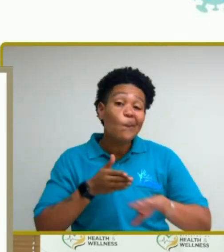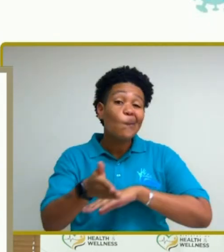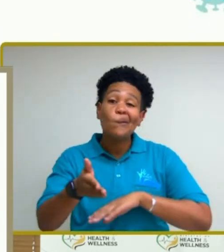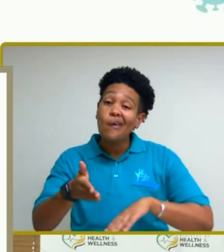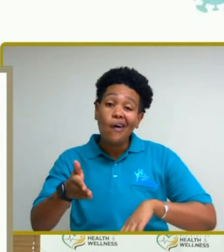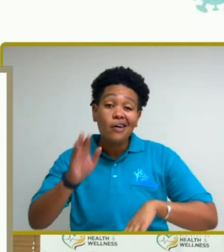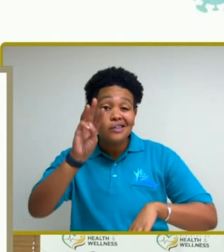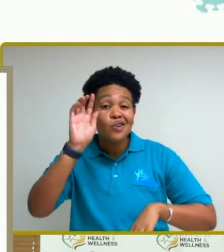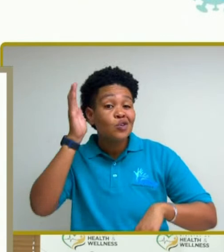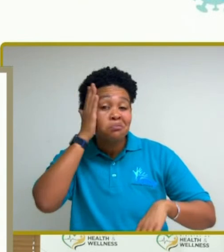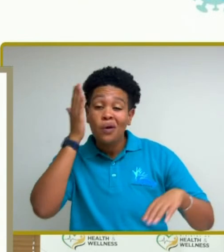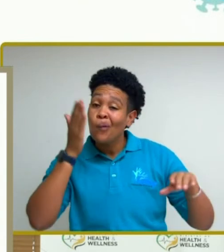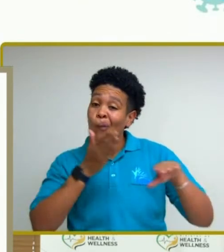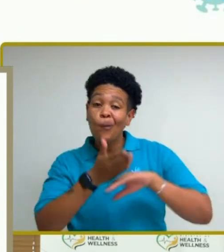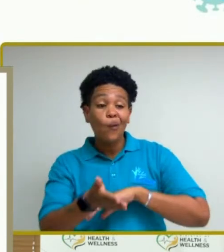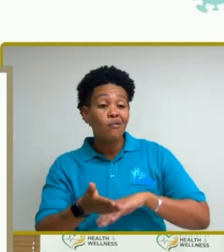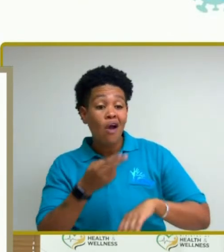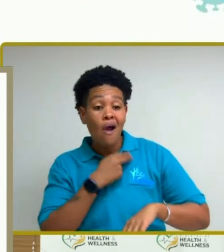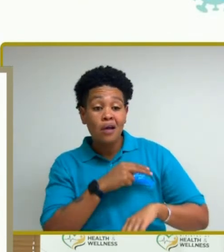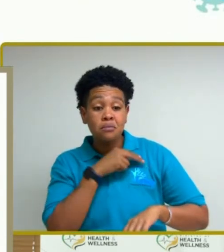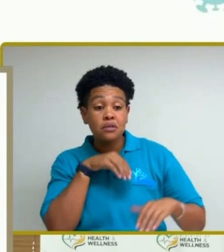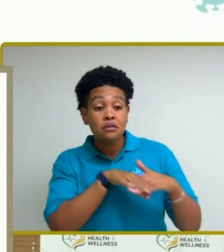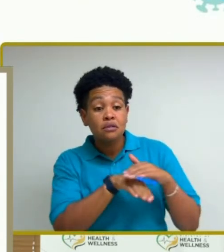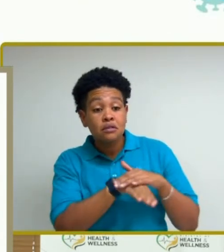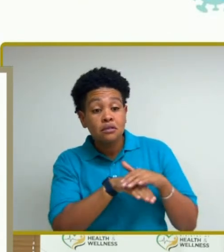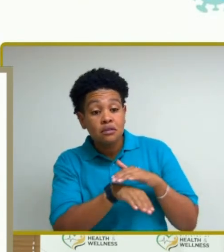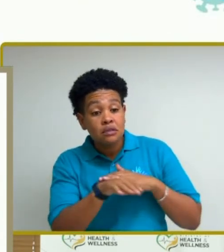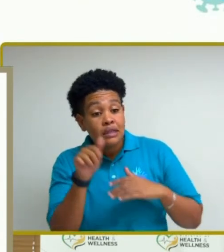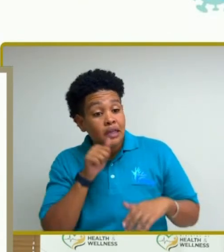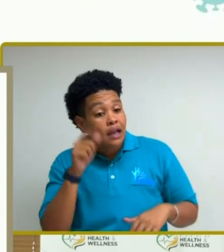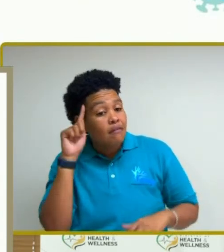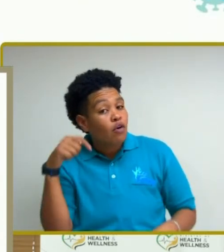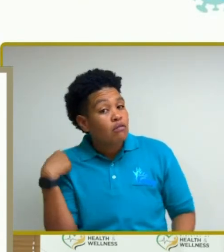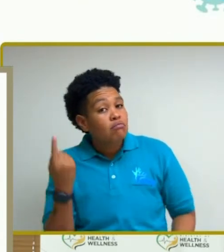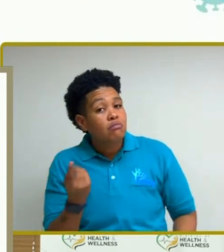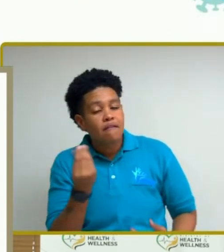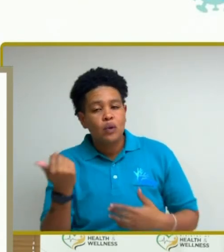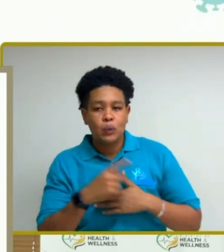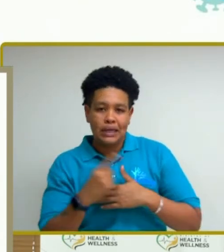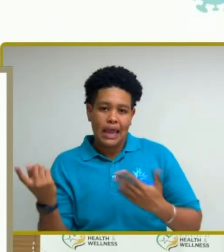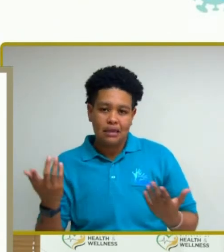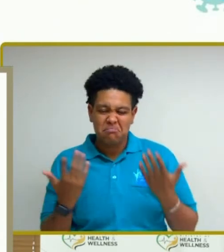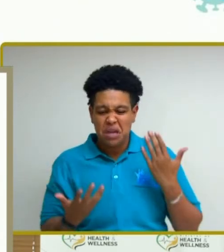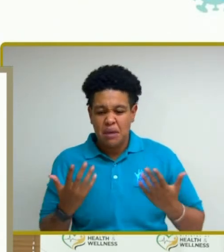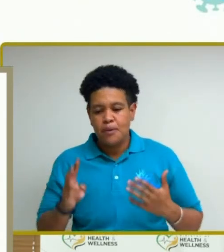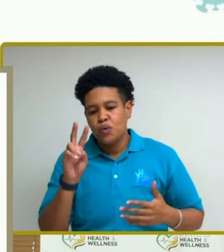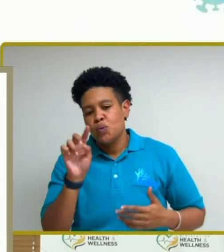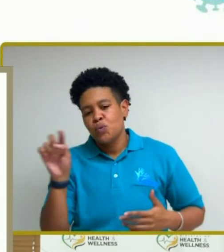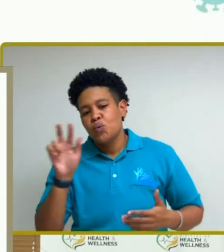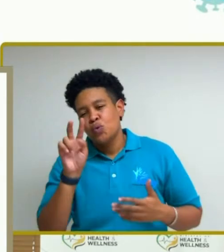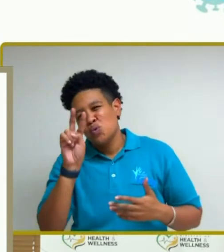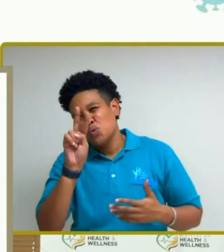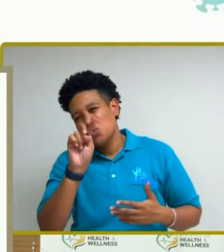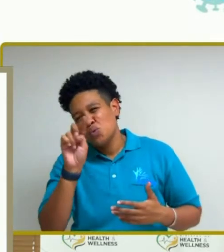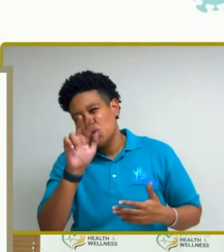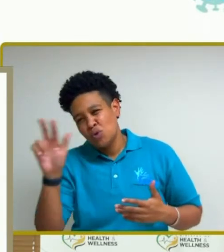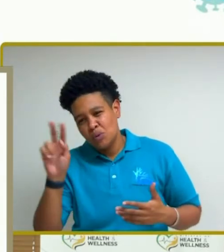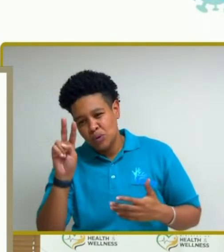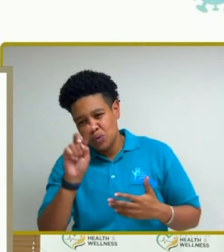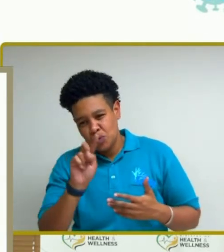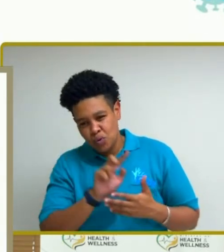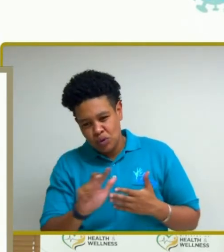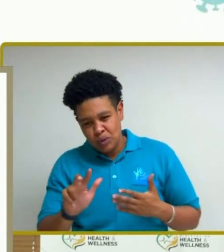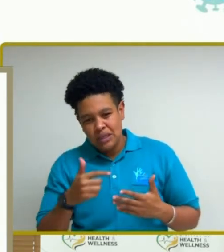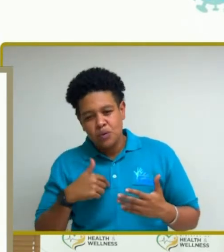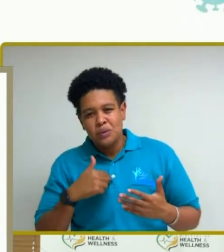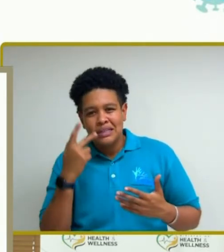of hospitalizations on a daily basis for the last couple of days, probably about 2 to 3 weeks. We would see